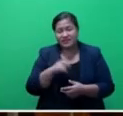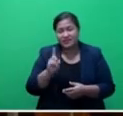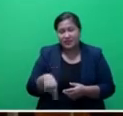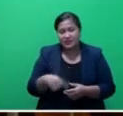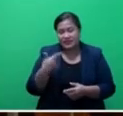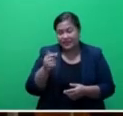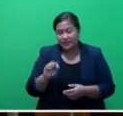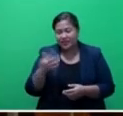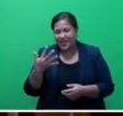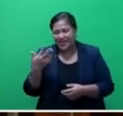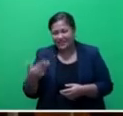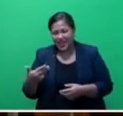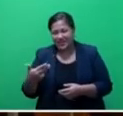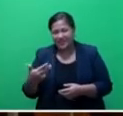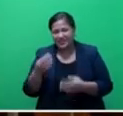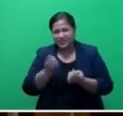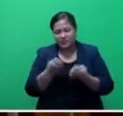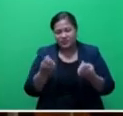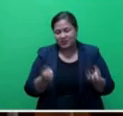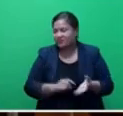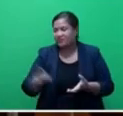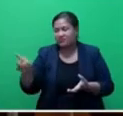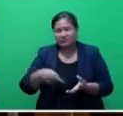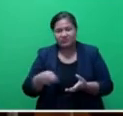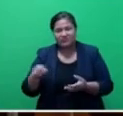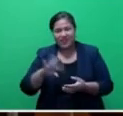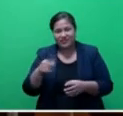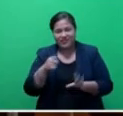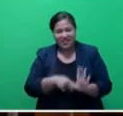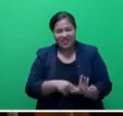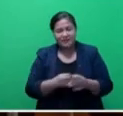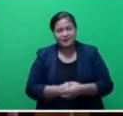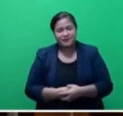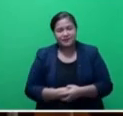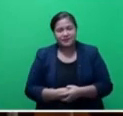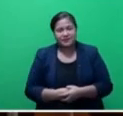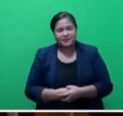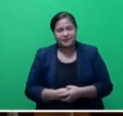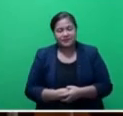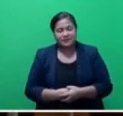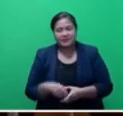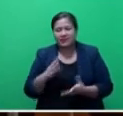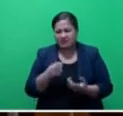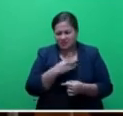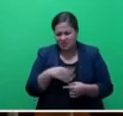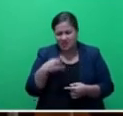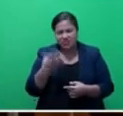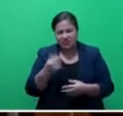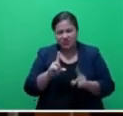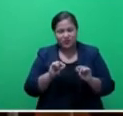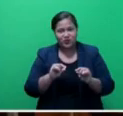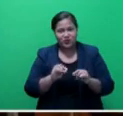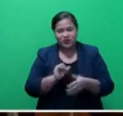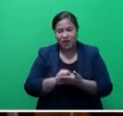5,957.59 tons of cargo transported annually. Mr. Speaker, sir, the Ministry has conducted a comprehensive analysis